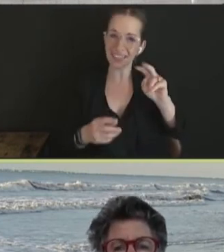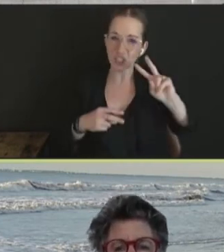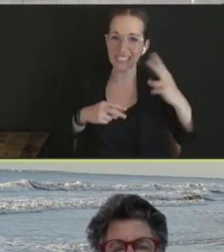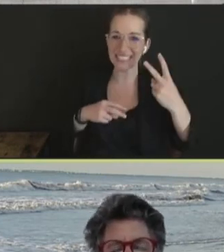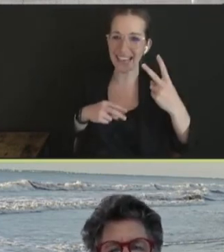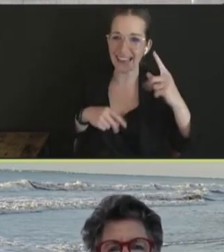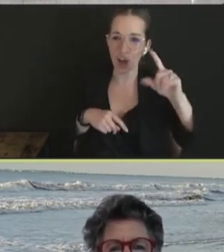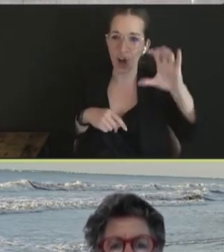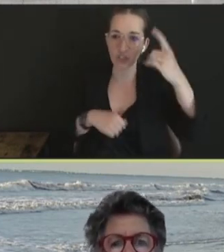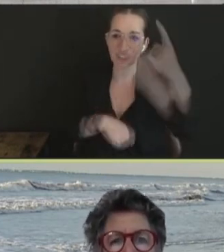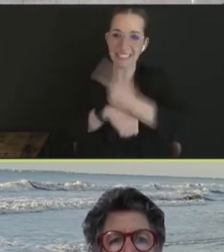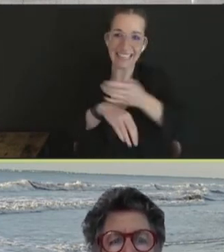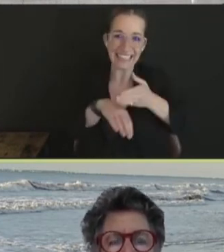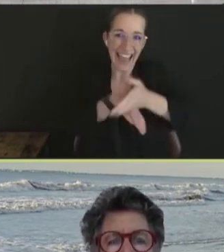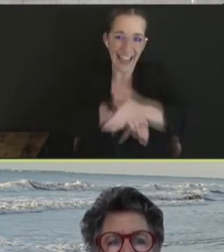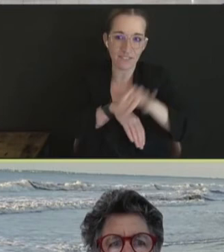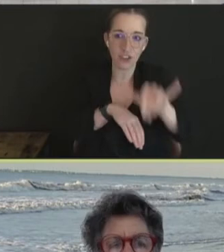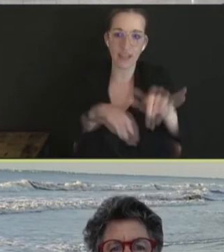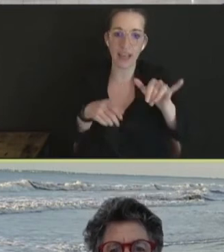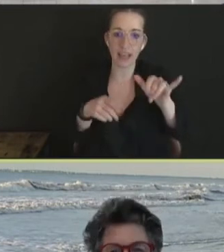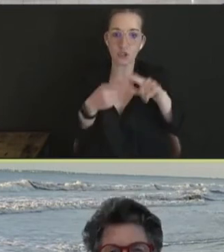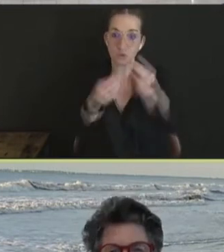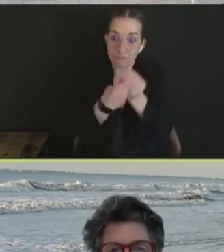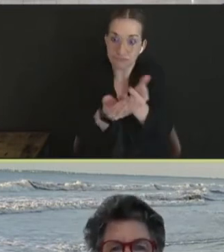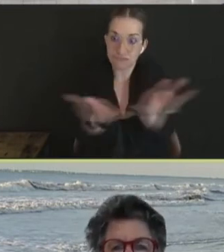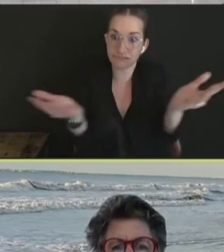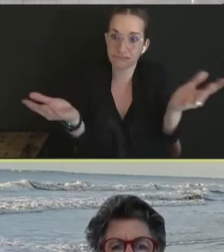follows that, and it's really important. Next slide.